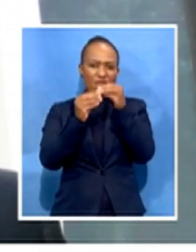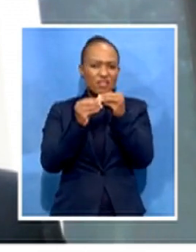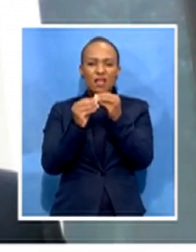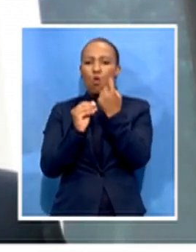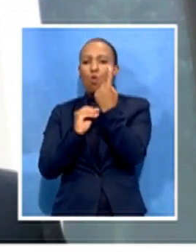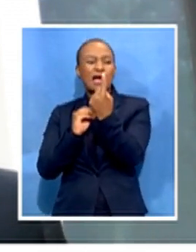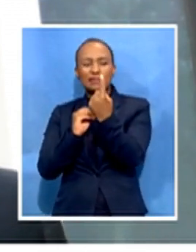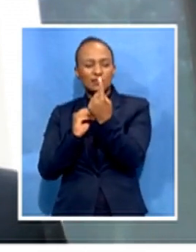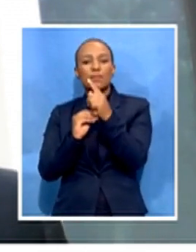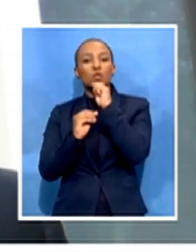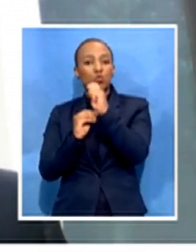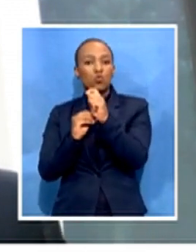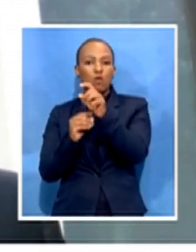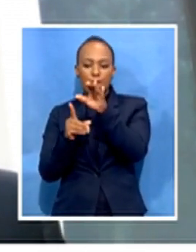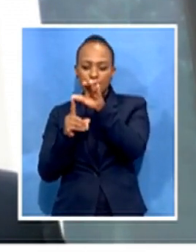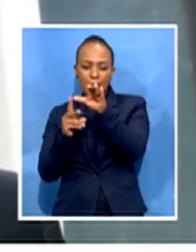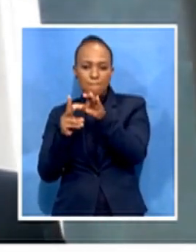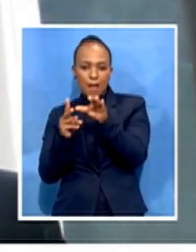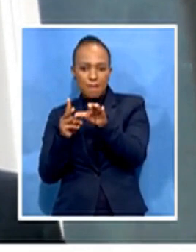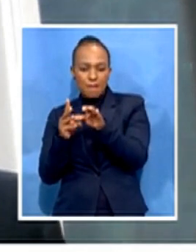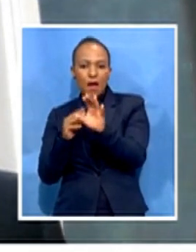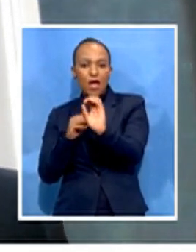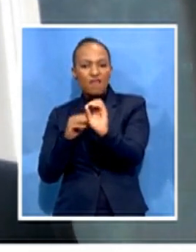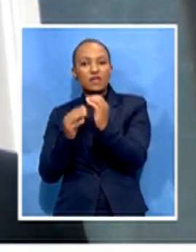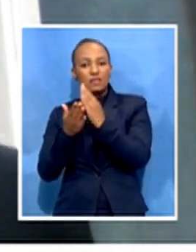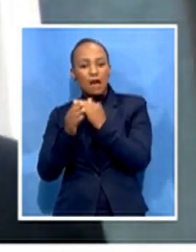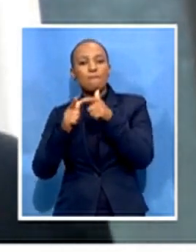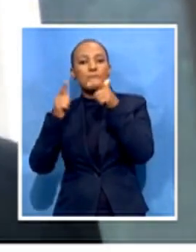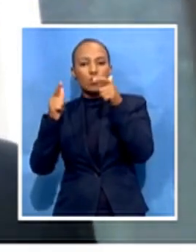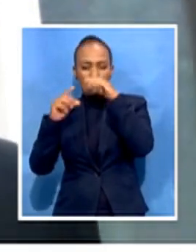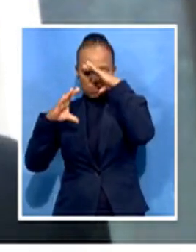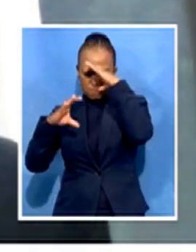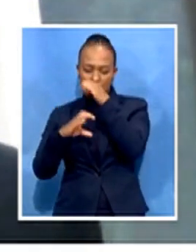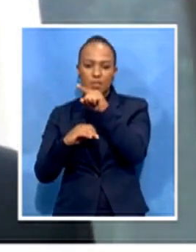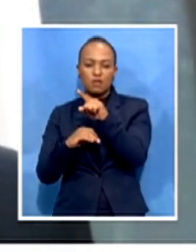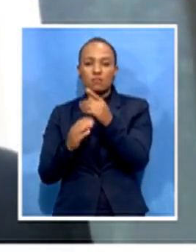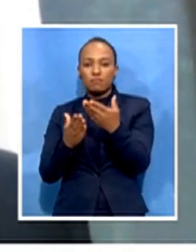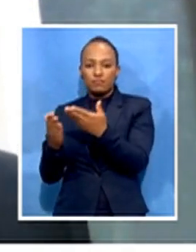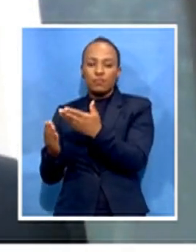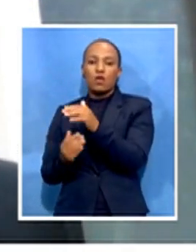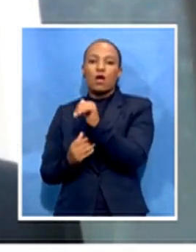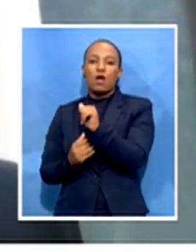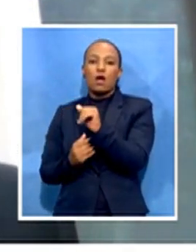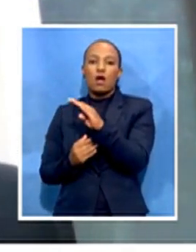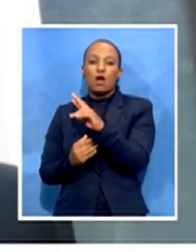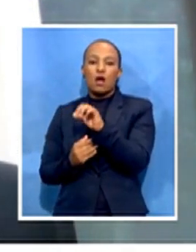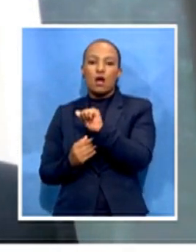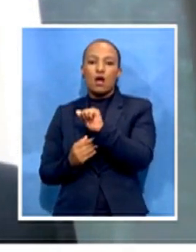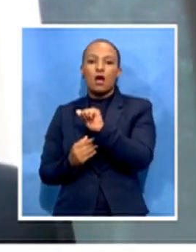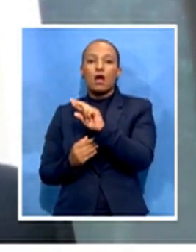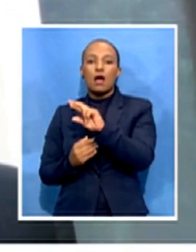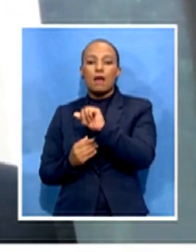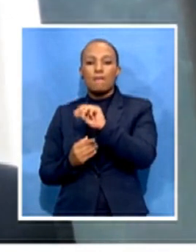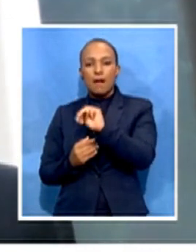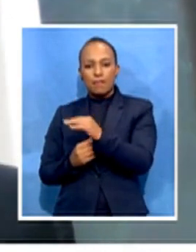granular, and let's pay some attention to that. So over to you, Abram. Thank you very much, Karima, and thanks to Business Leadership